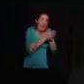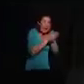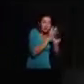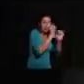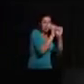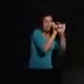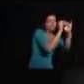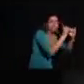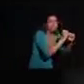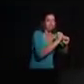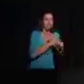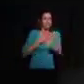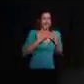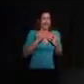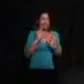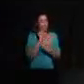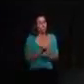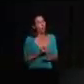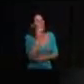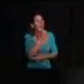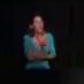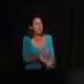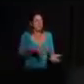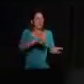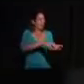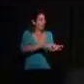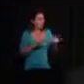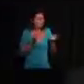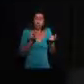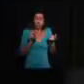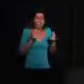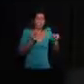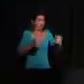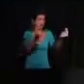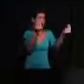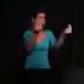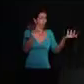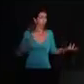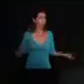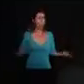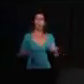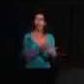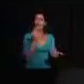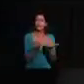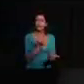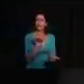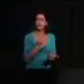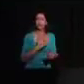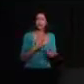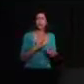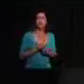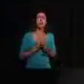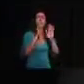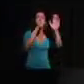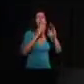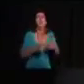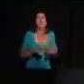that every morning I would get up and I could do exactly as I wanted to do. And it was a wonderful thing. So when